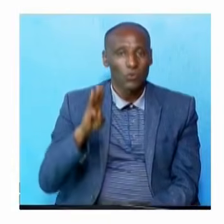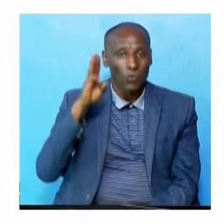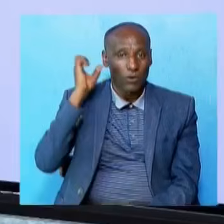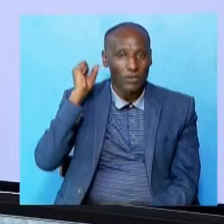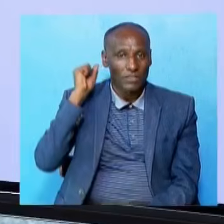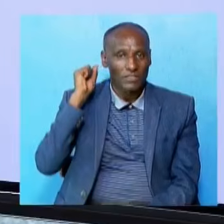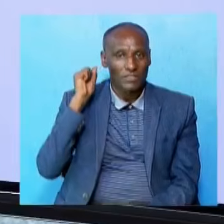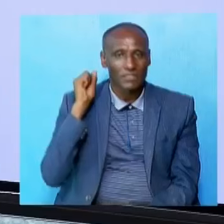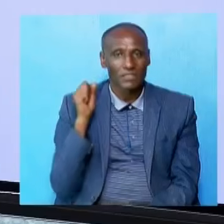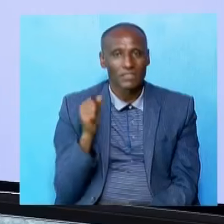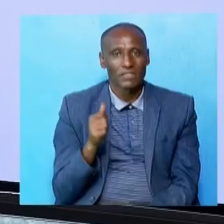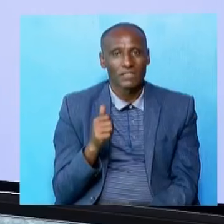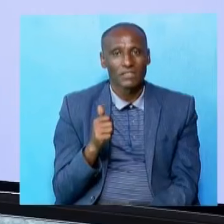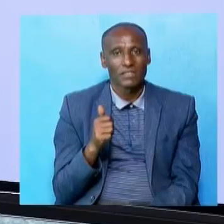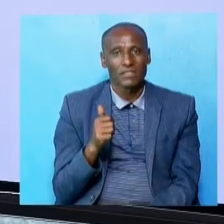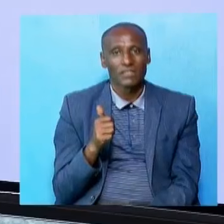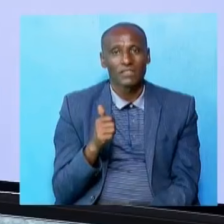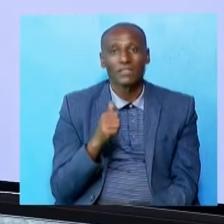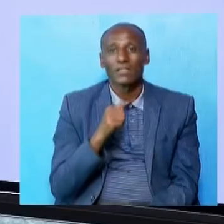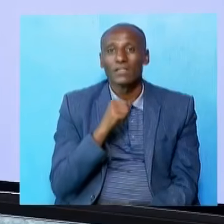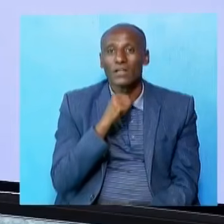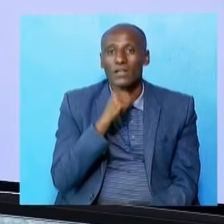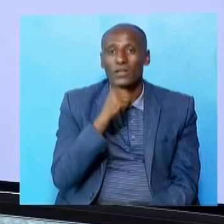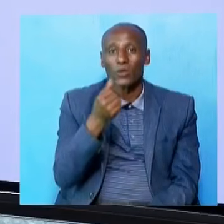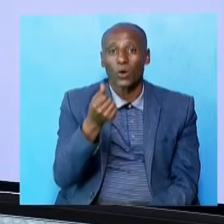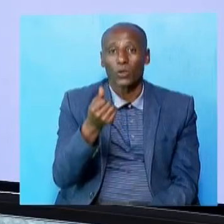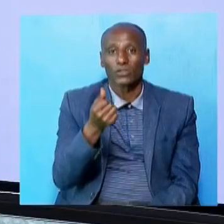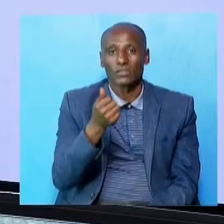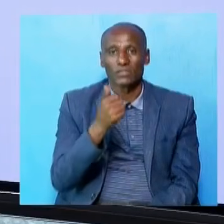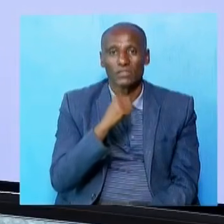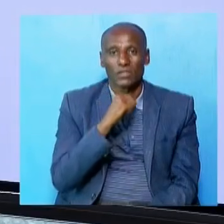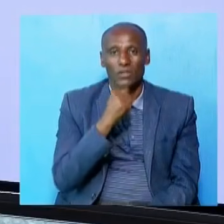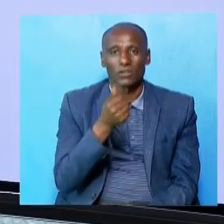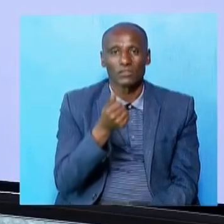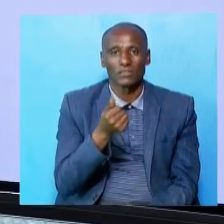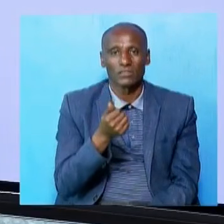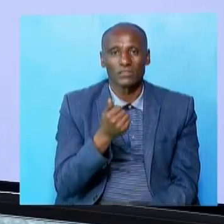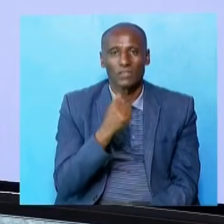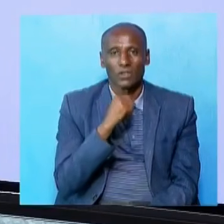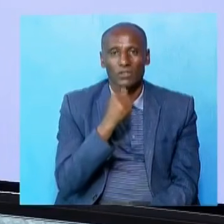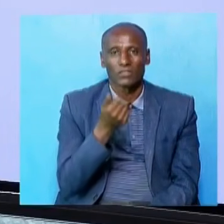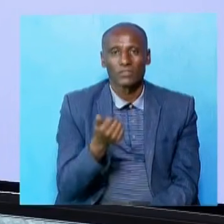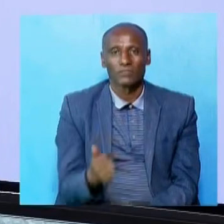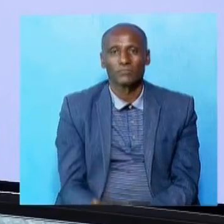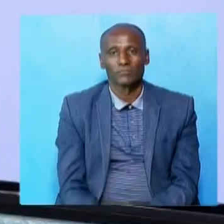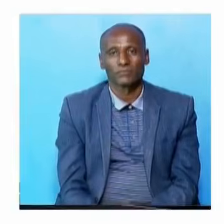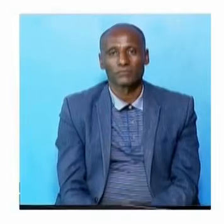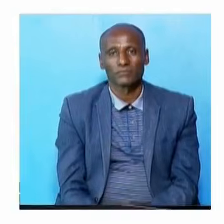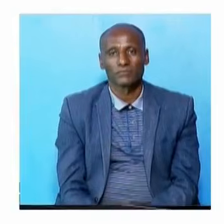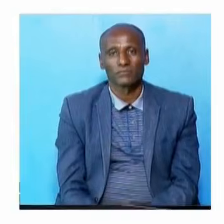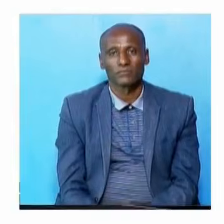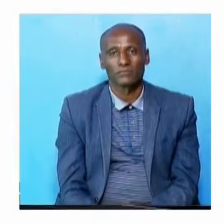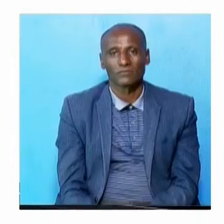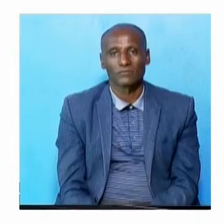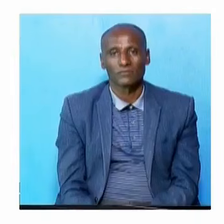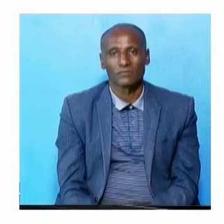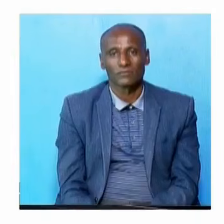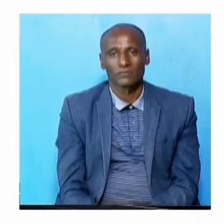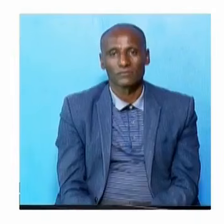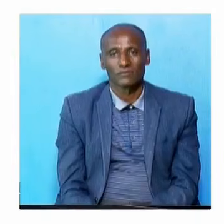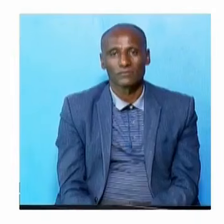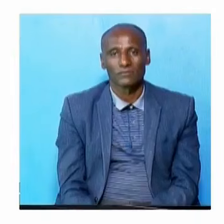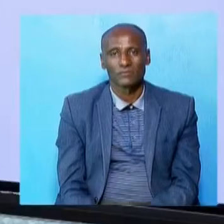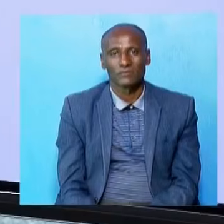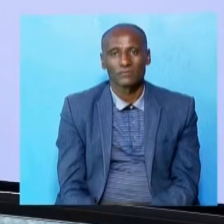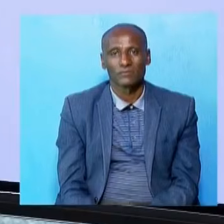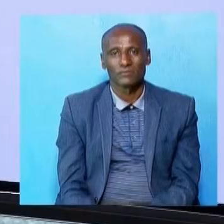was. What do we have next to the auxiliary? We have what? Our word not. He was